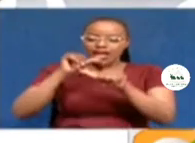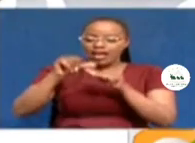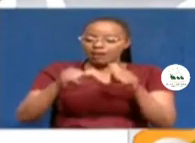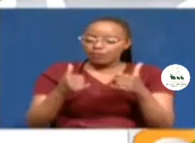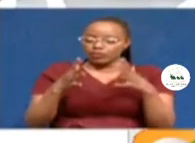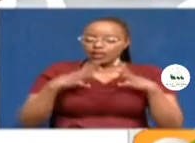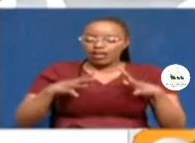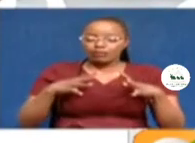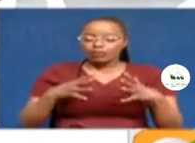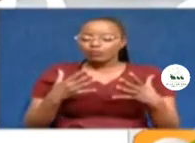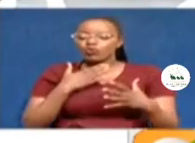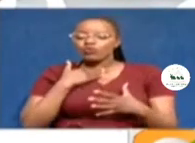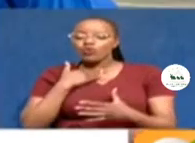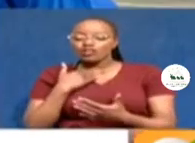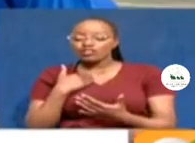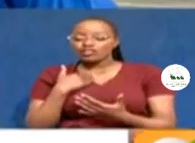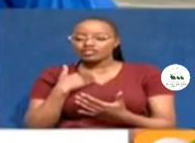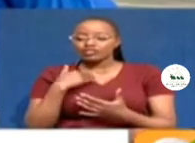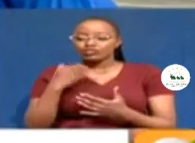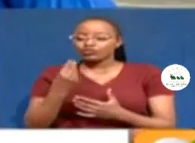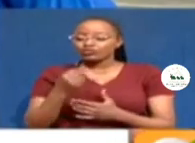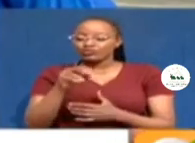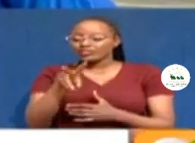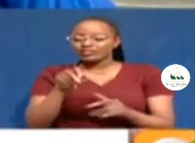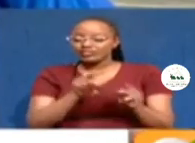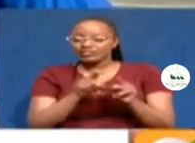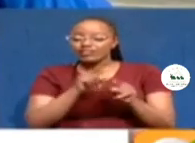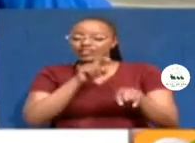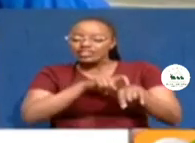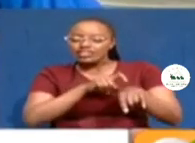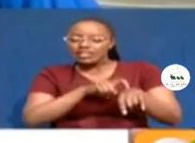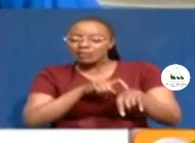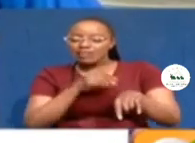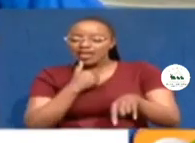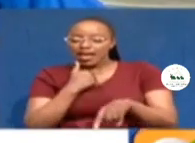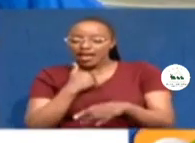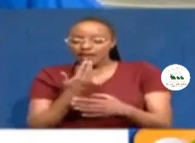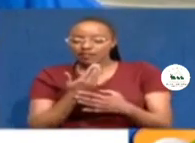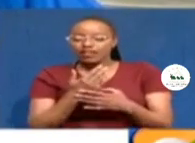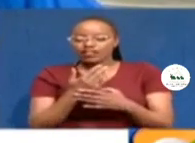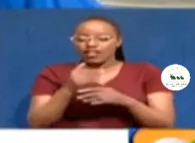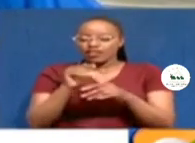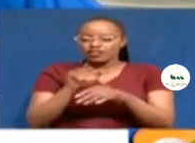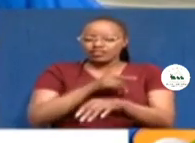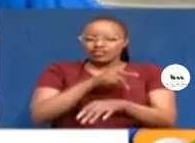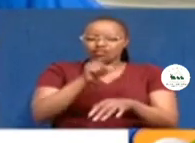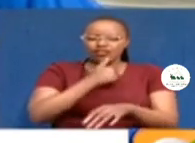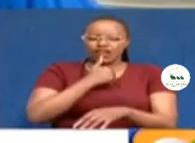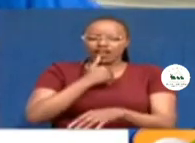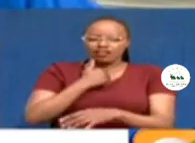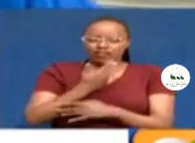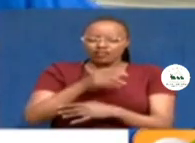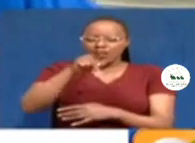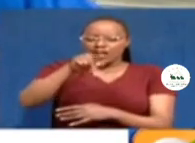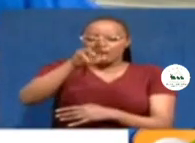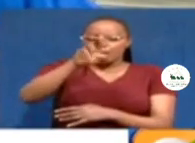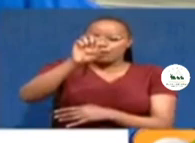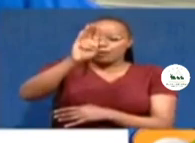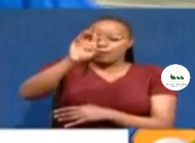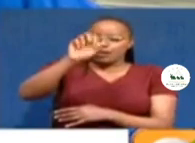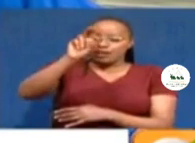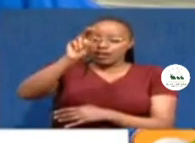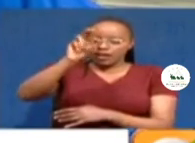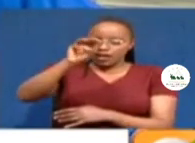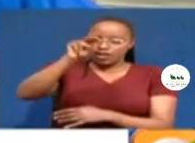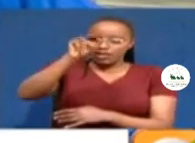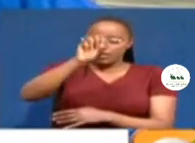prebendalism. And some people got mystified by the idiom of prebendalism rather